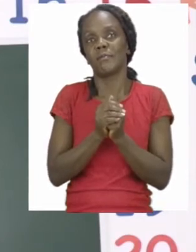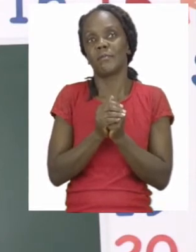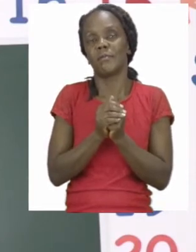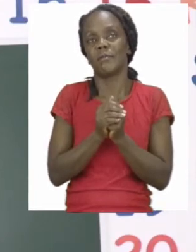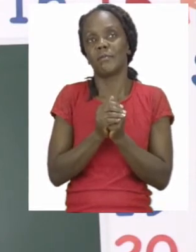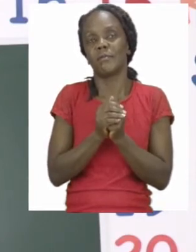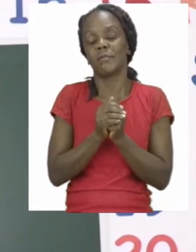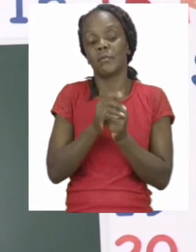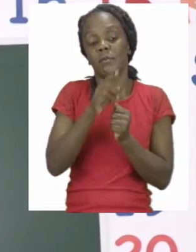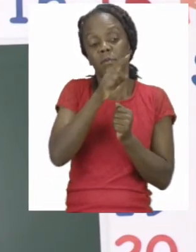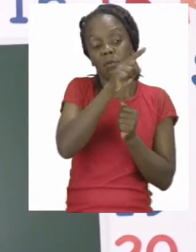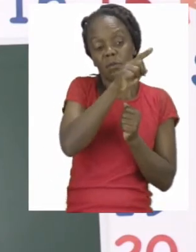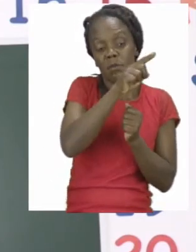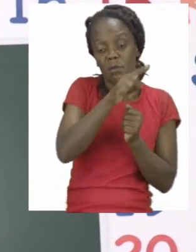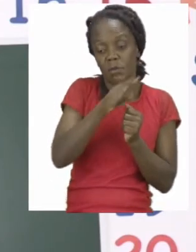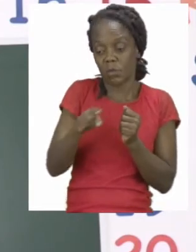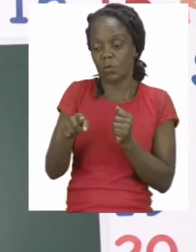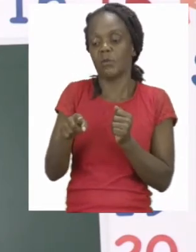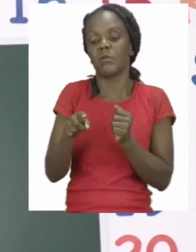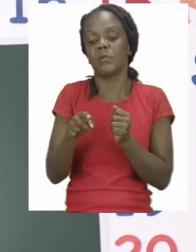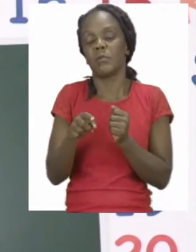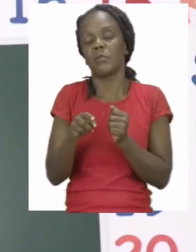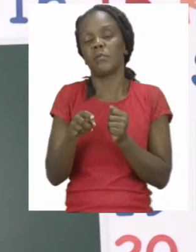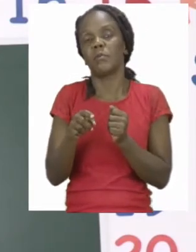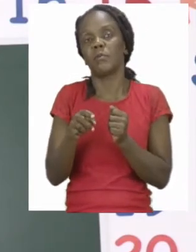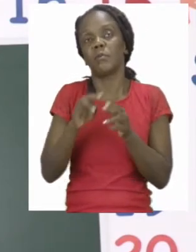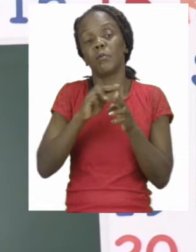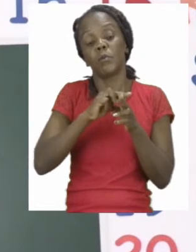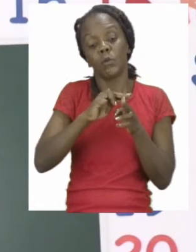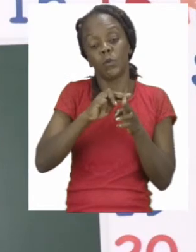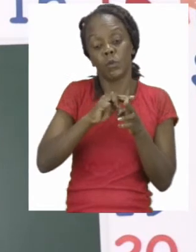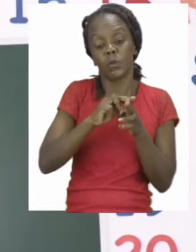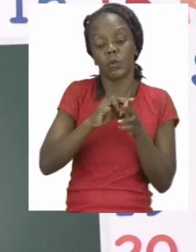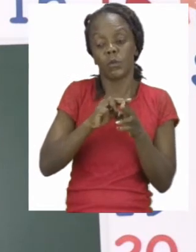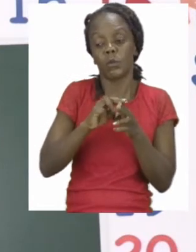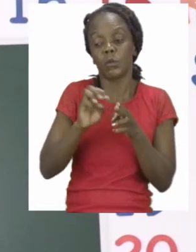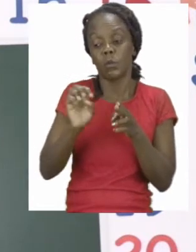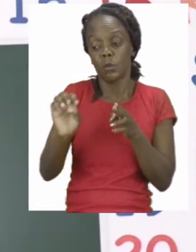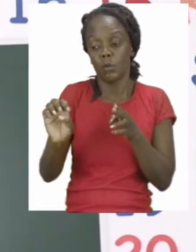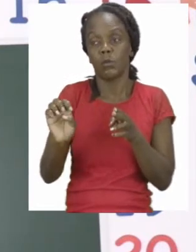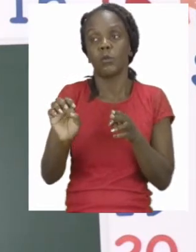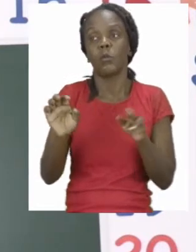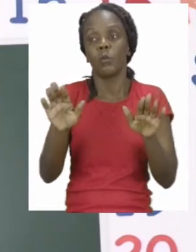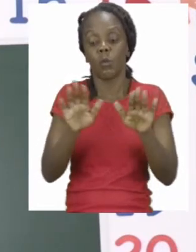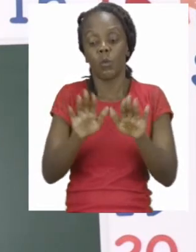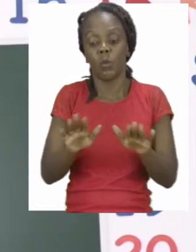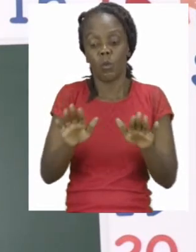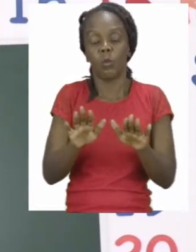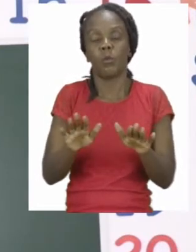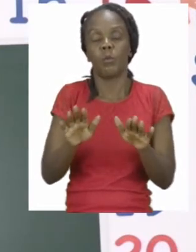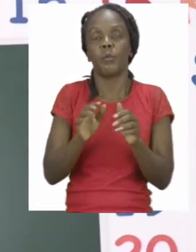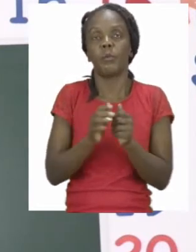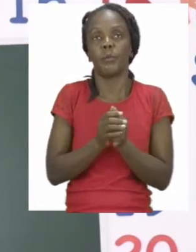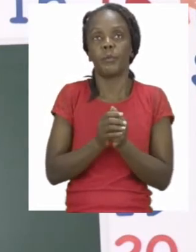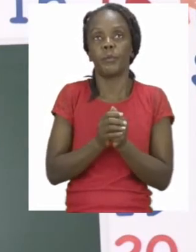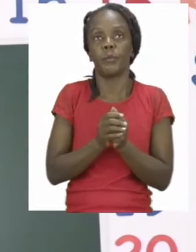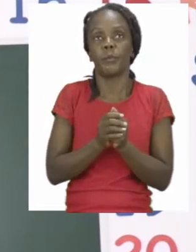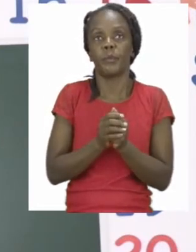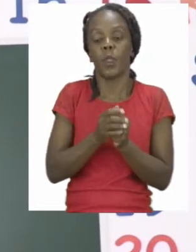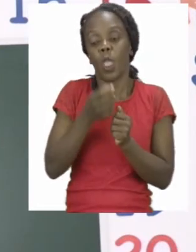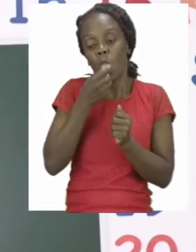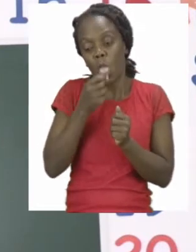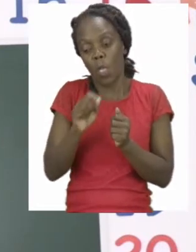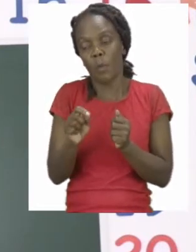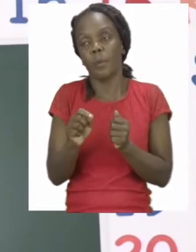our color. I want you to try and do it at home as well. You're going to use your color or your